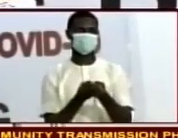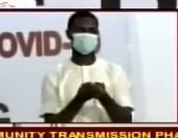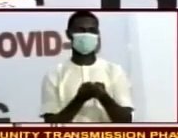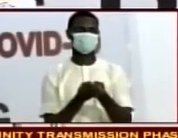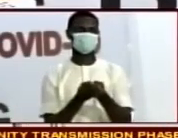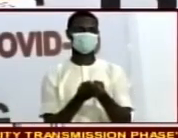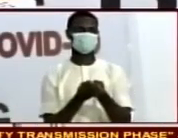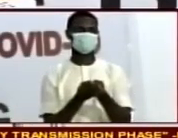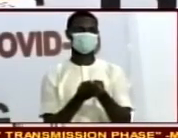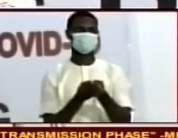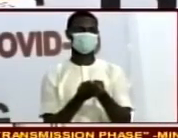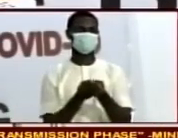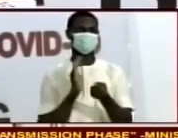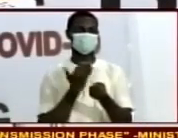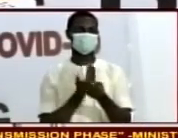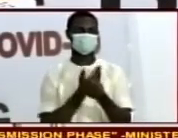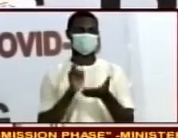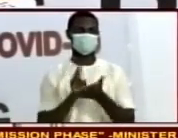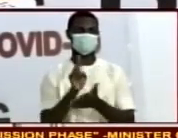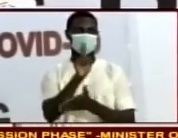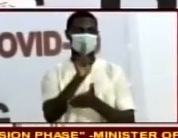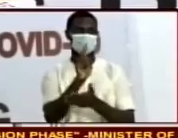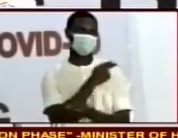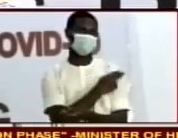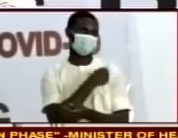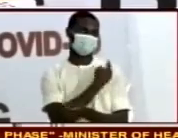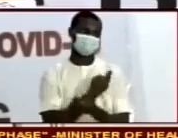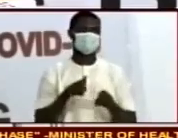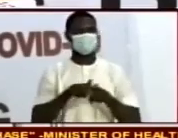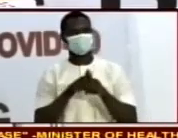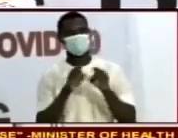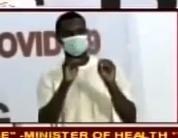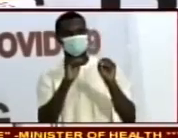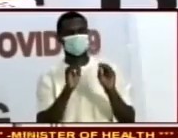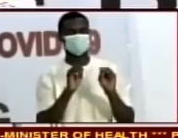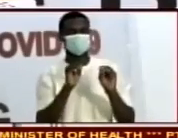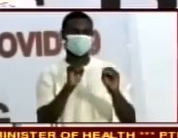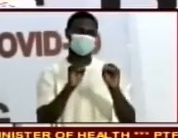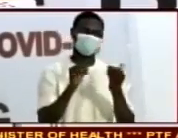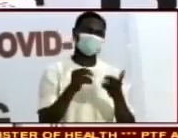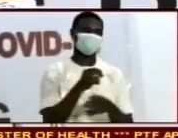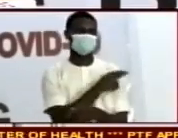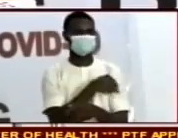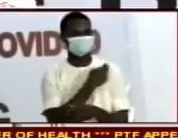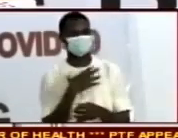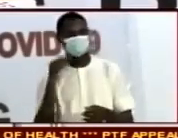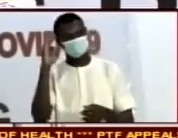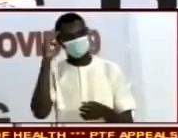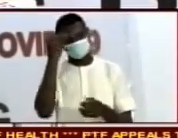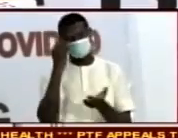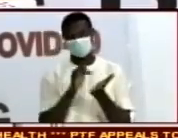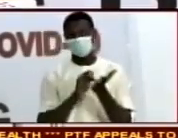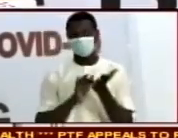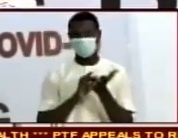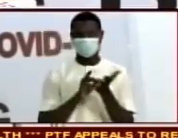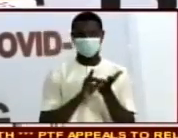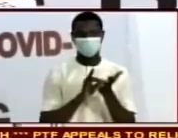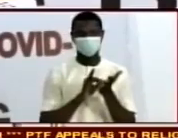our tertiary hospitals, both our teaching hospitals and our federal medical centers. But